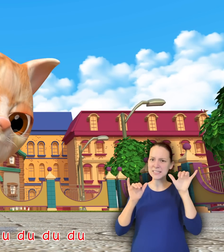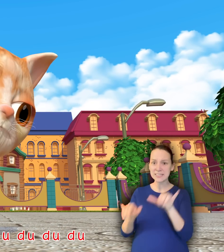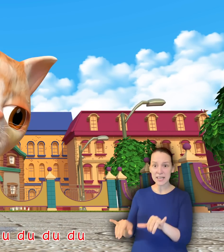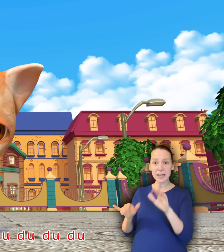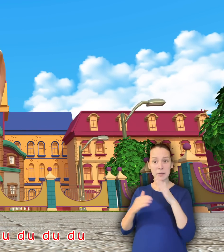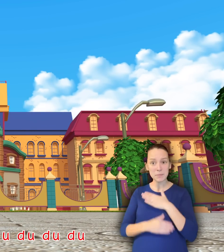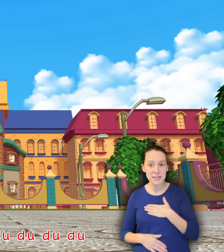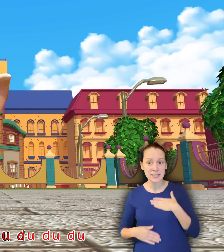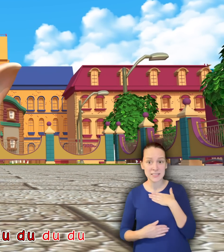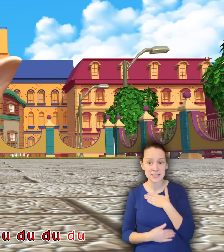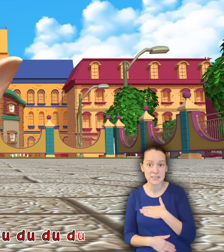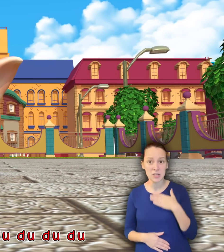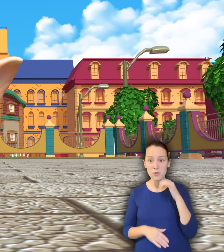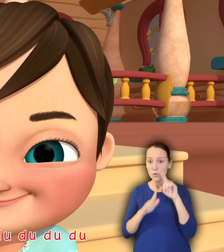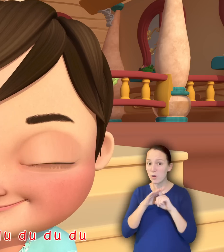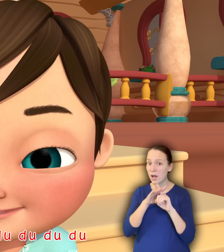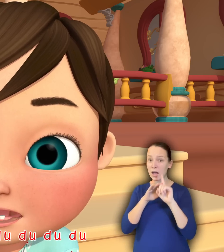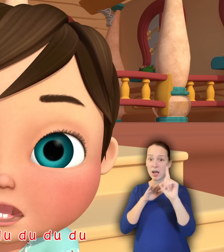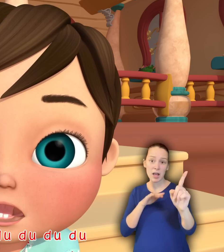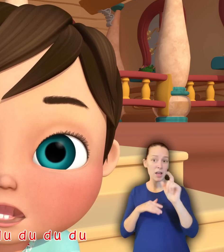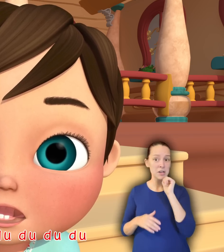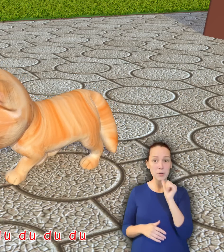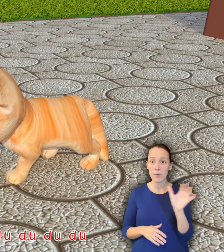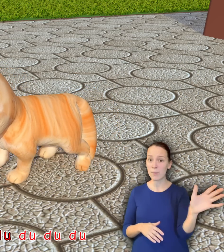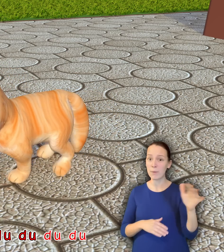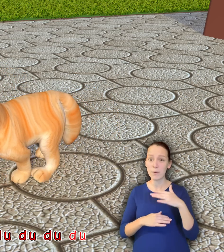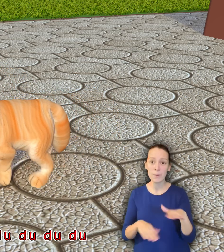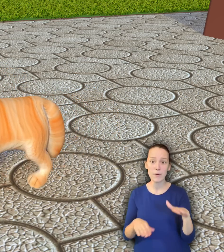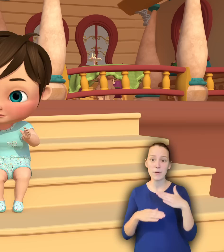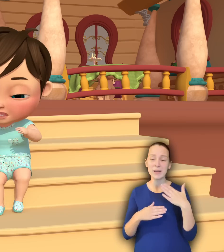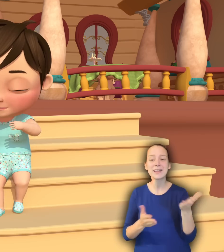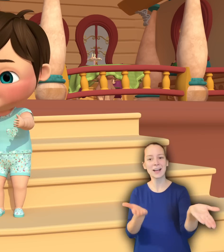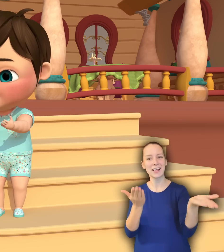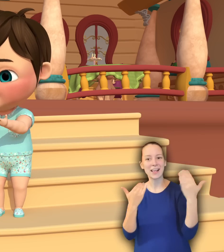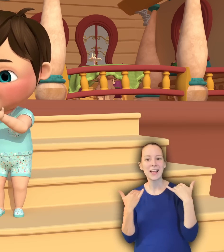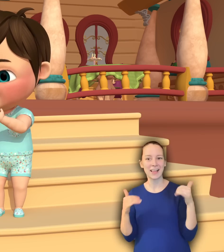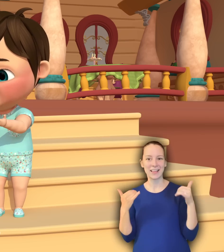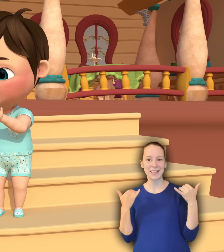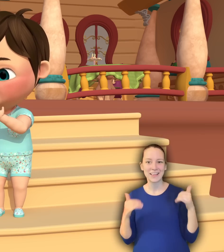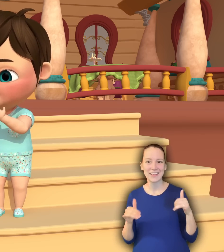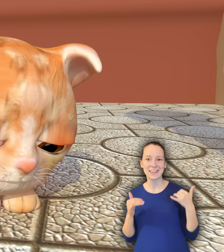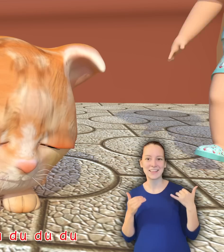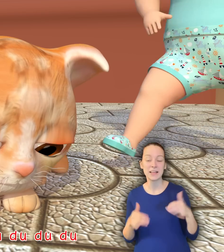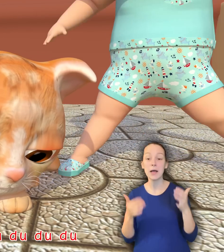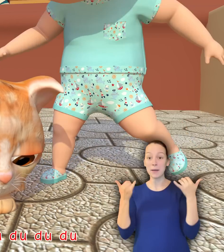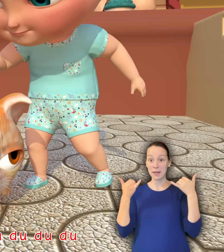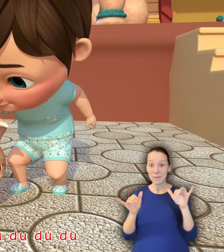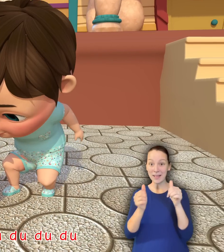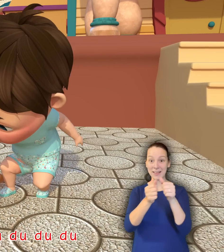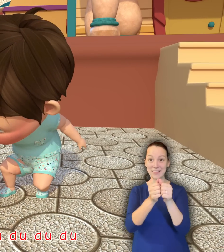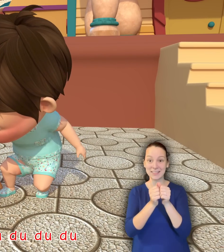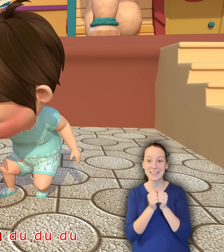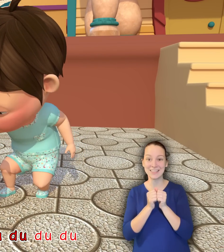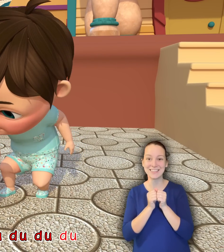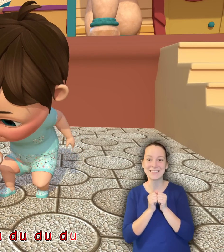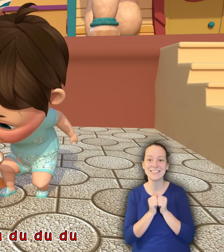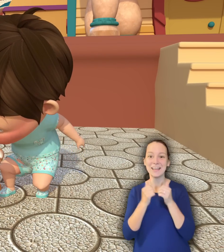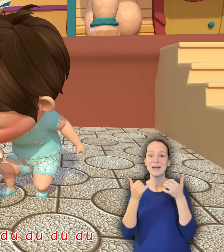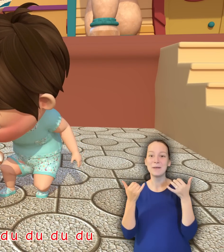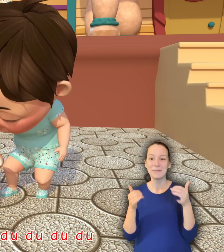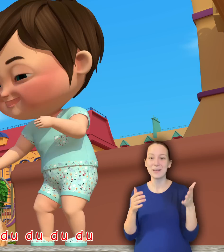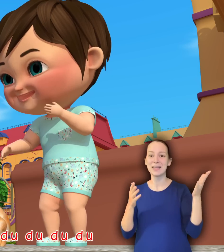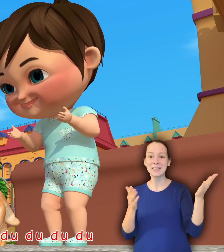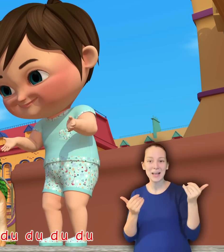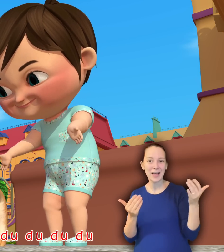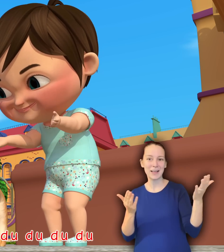Won't you stay? Don't run away. Come and play, play with me.